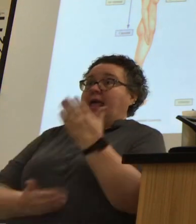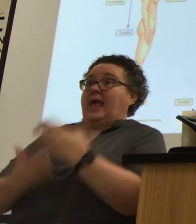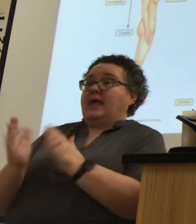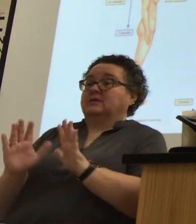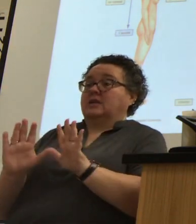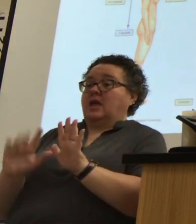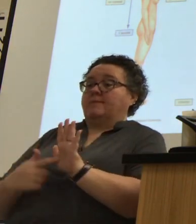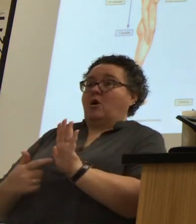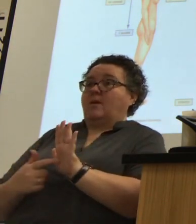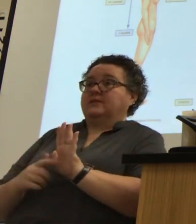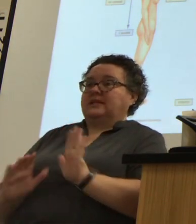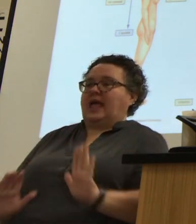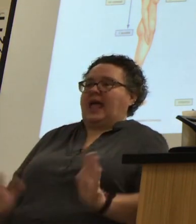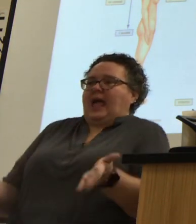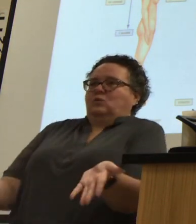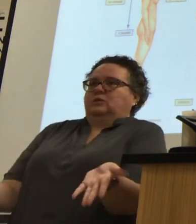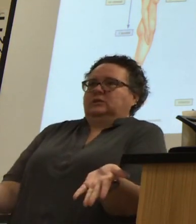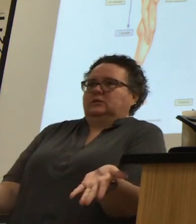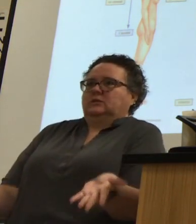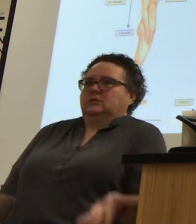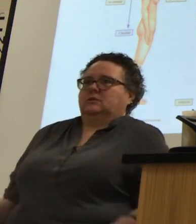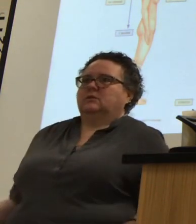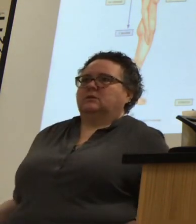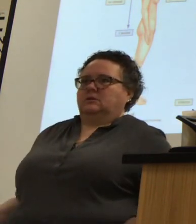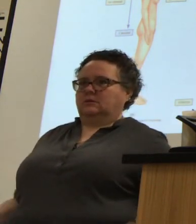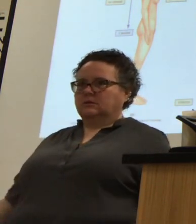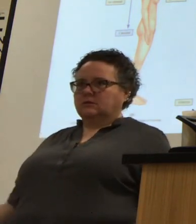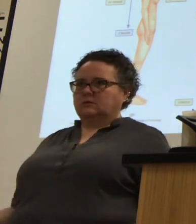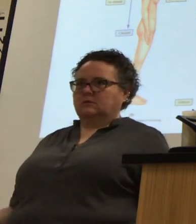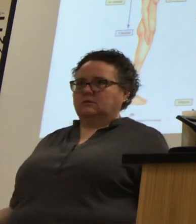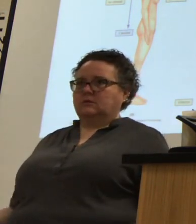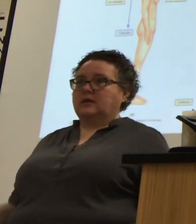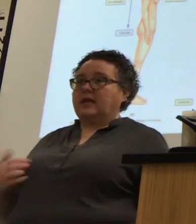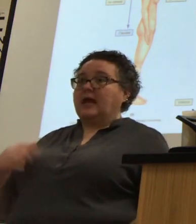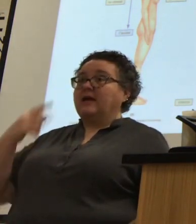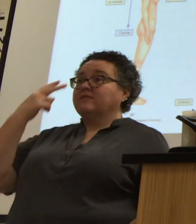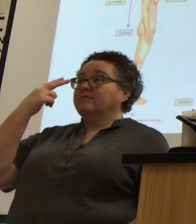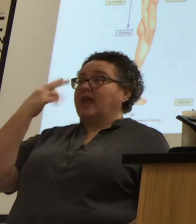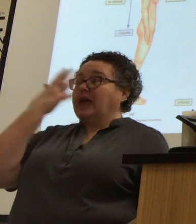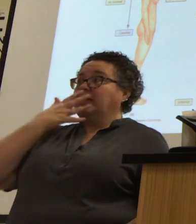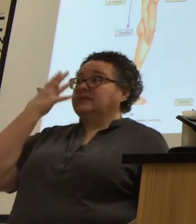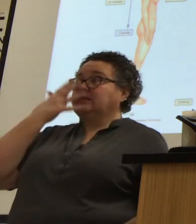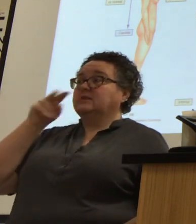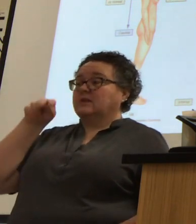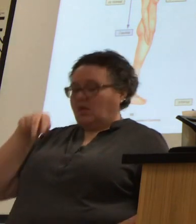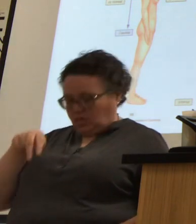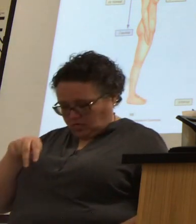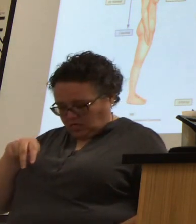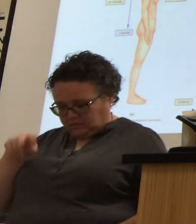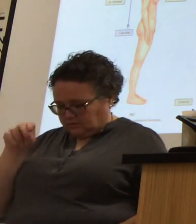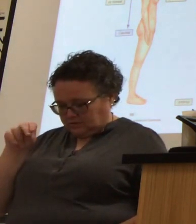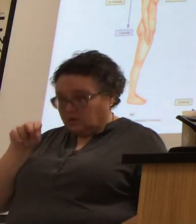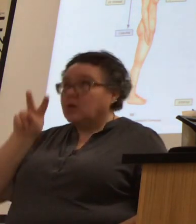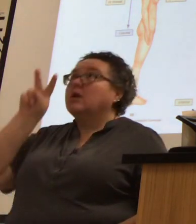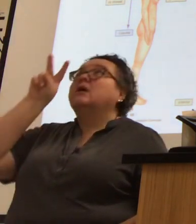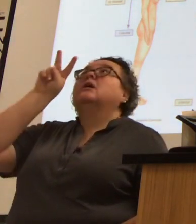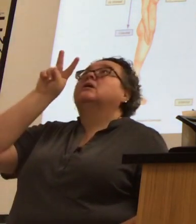You're looking straight ahead. The gaze is forward. You're not looking down, you're not looking up.